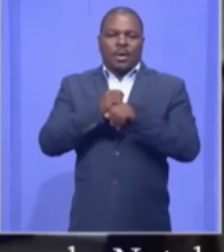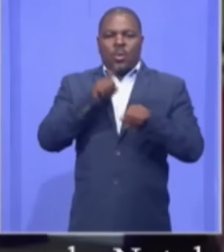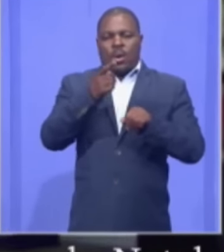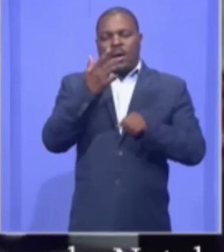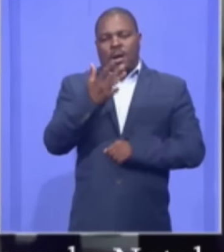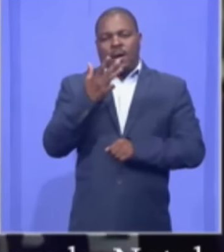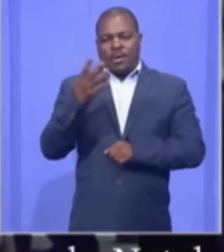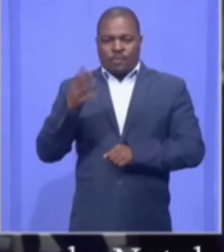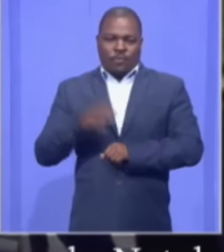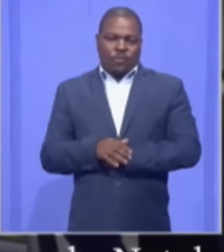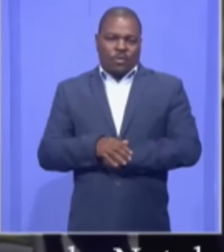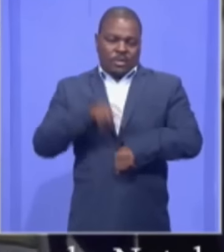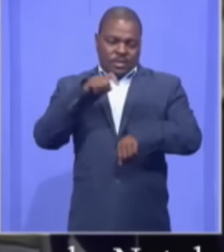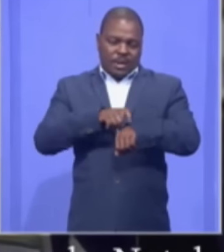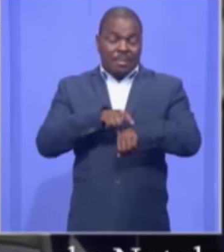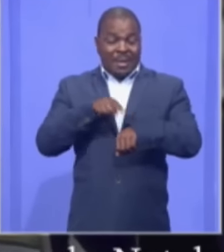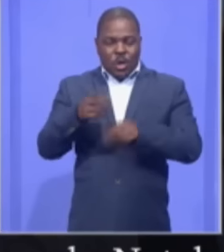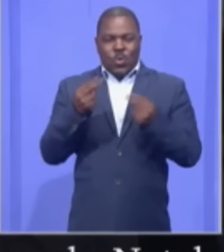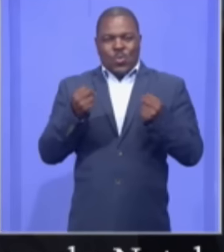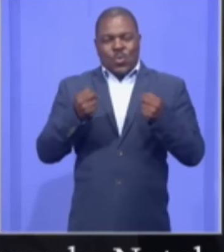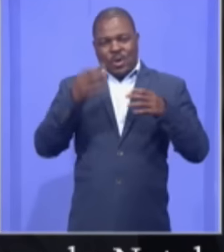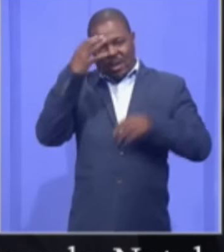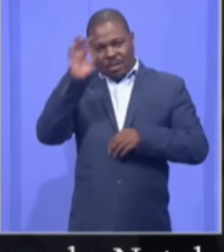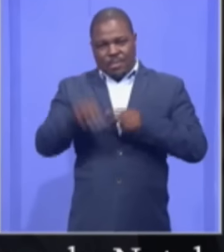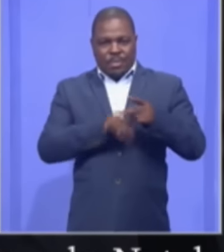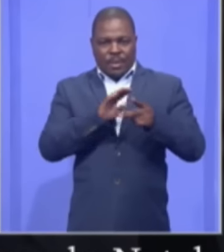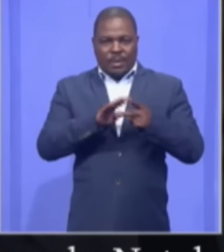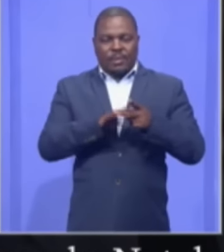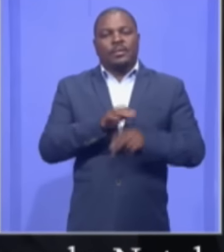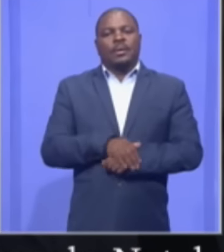1994 tlasa puso e ntjha, mme ka selemo sa